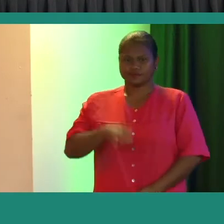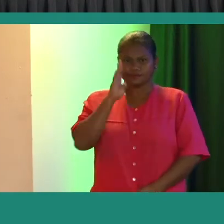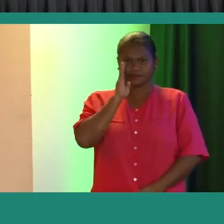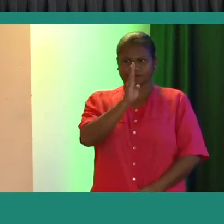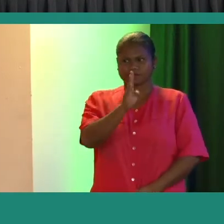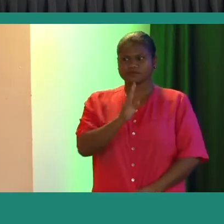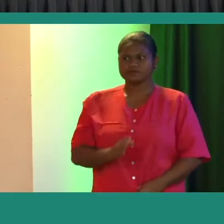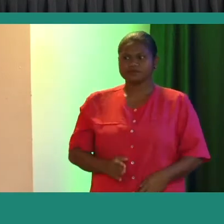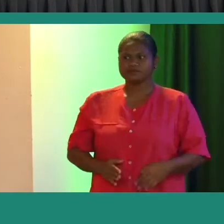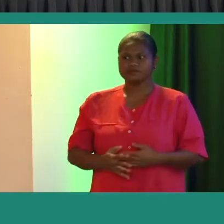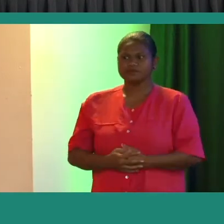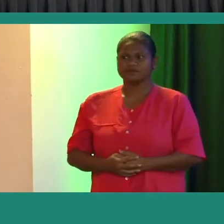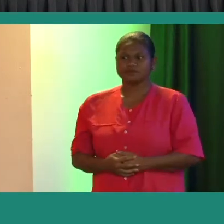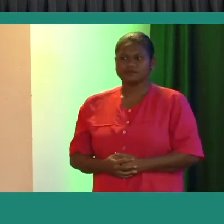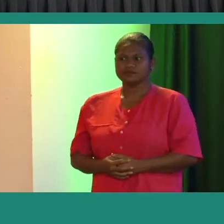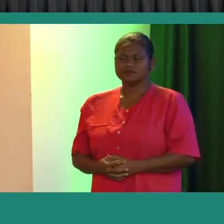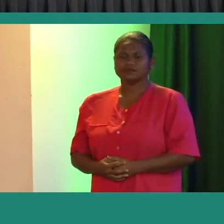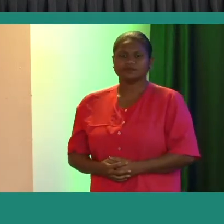cam, or your?